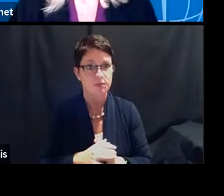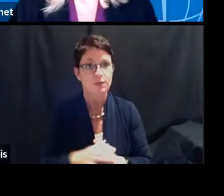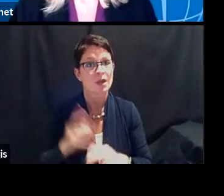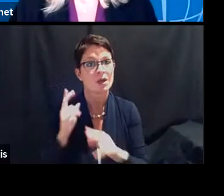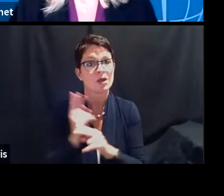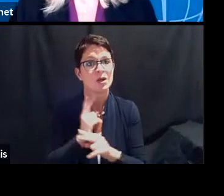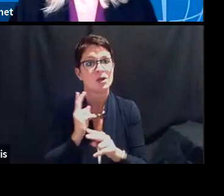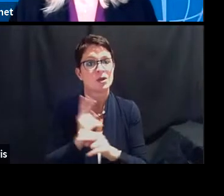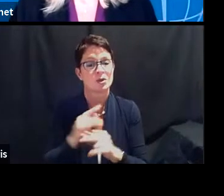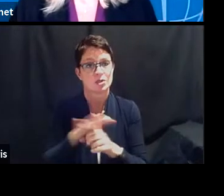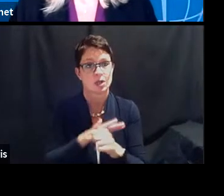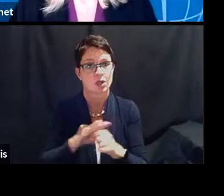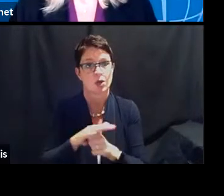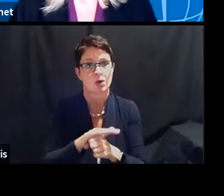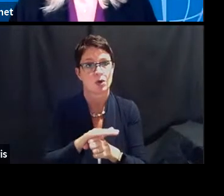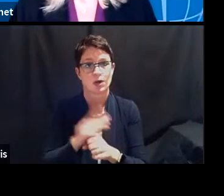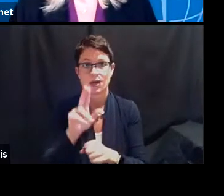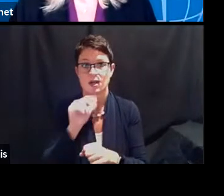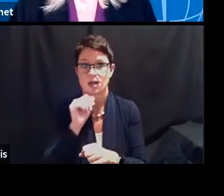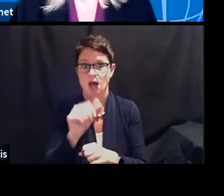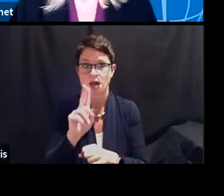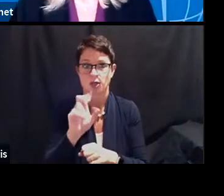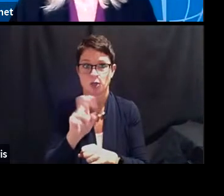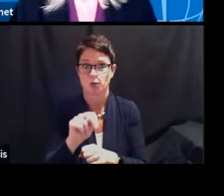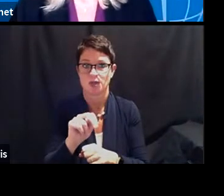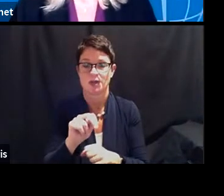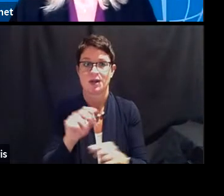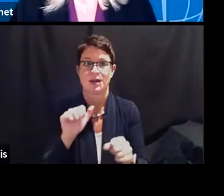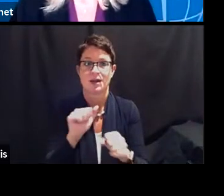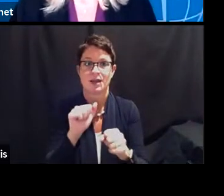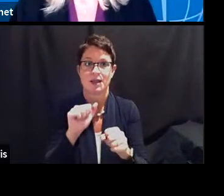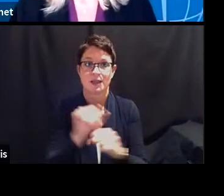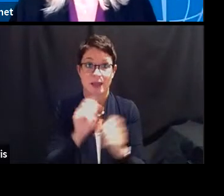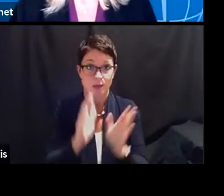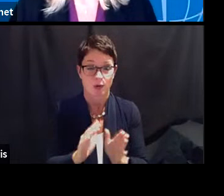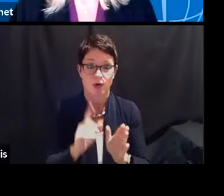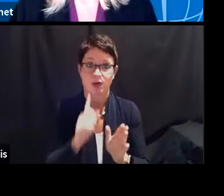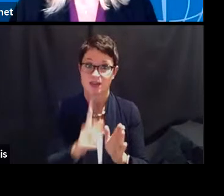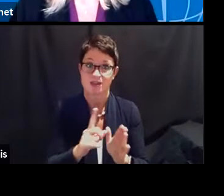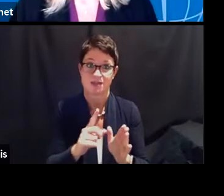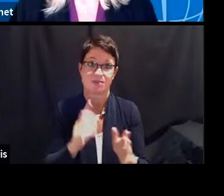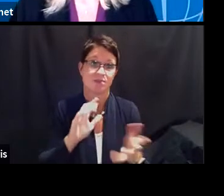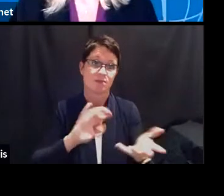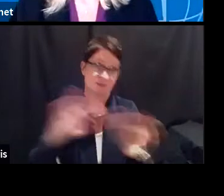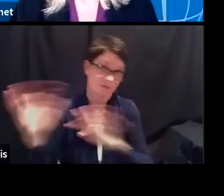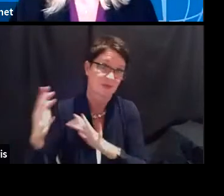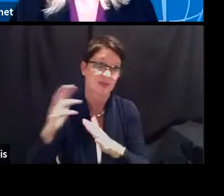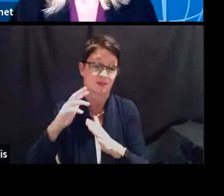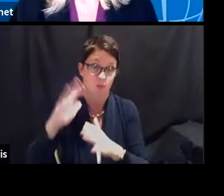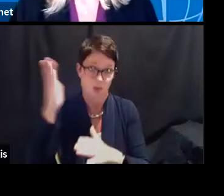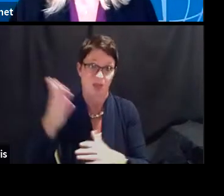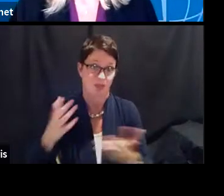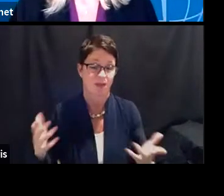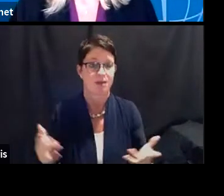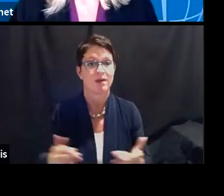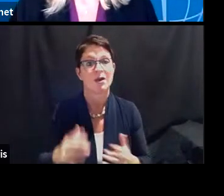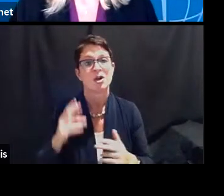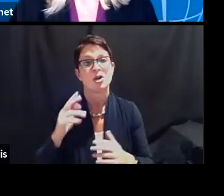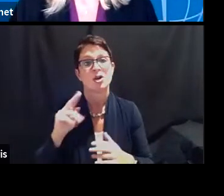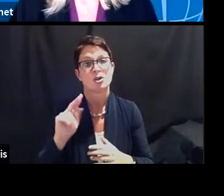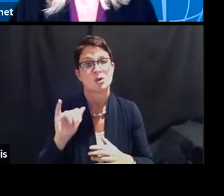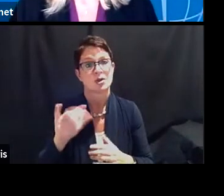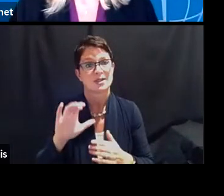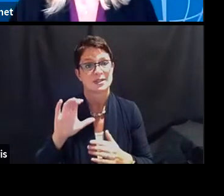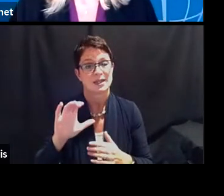Using local non-union labor is a recipe for disaster. Now, the New York City building